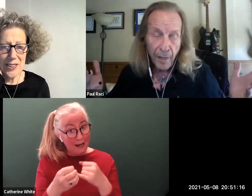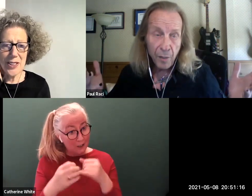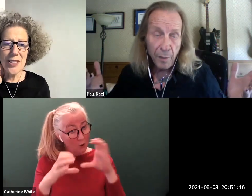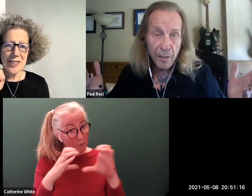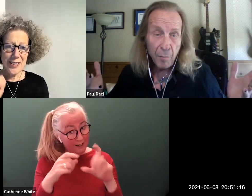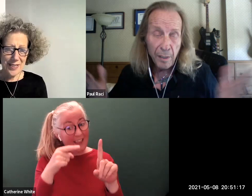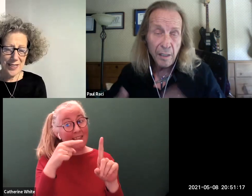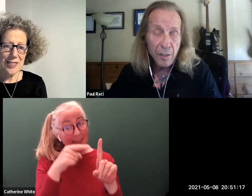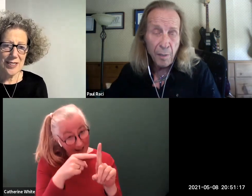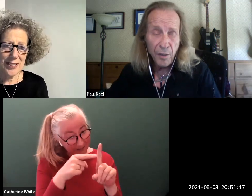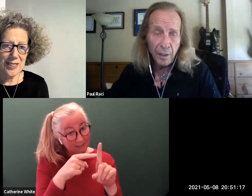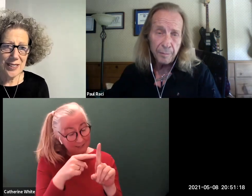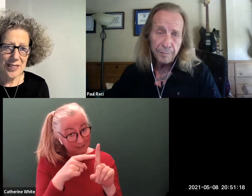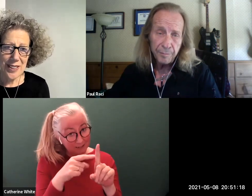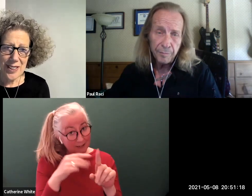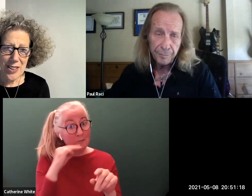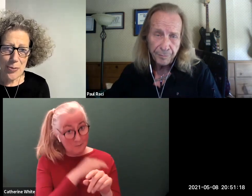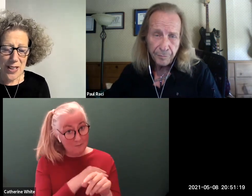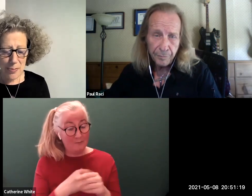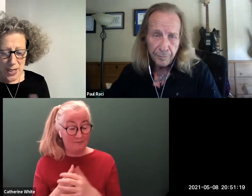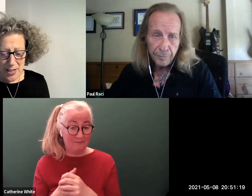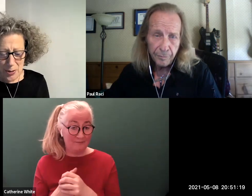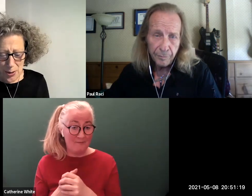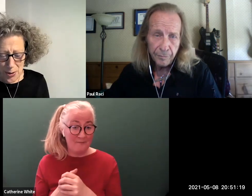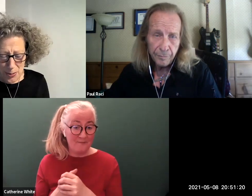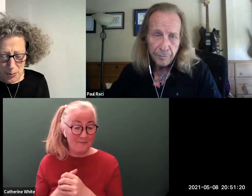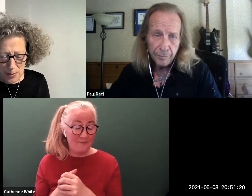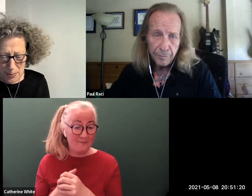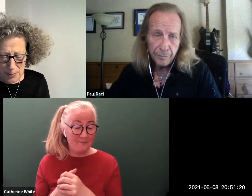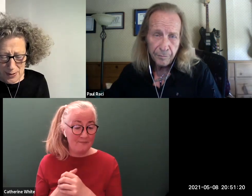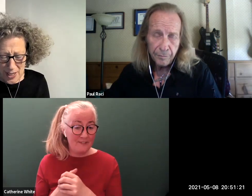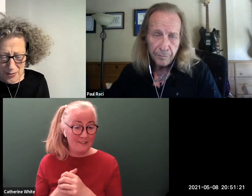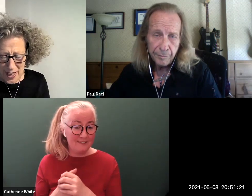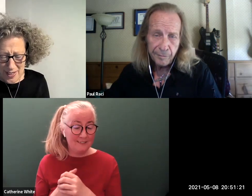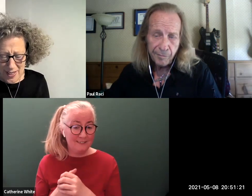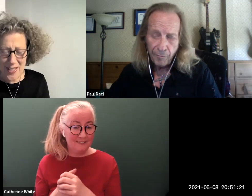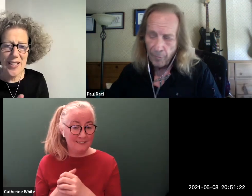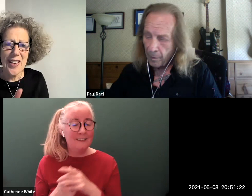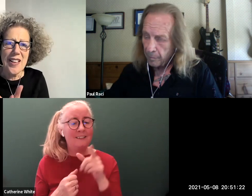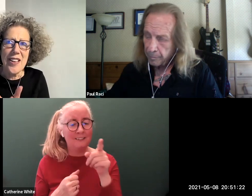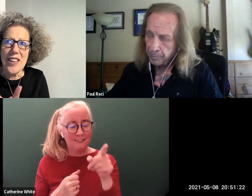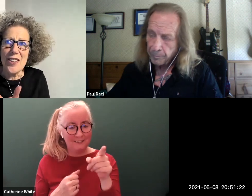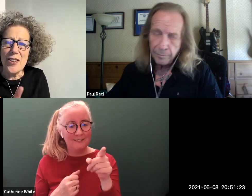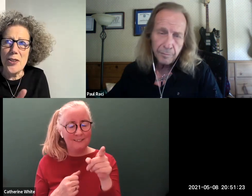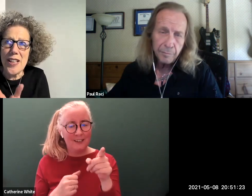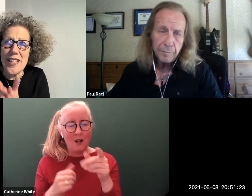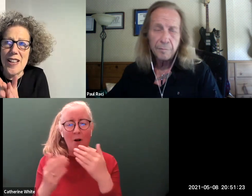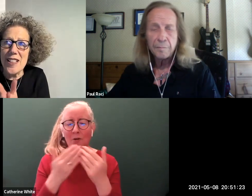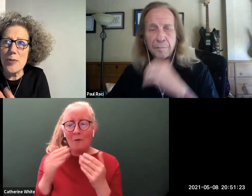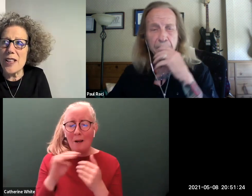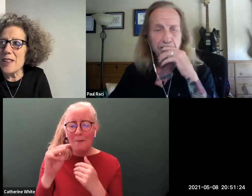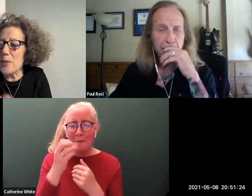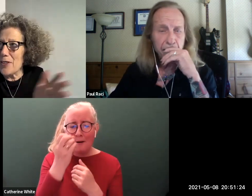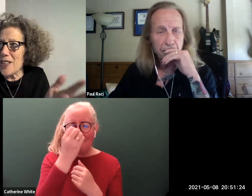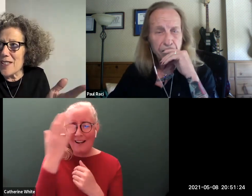Yeah. That's a big thing. But I think also what people tend to forget is, it's a